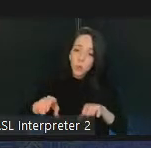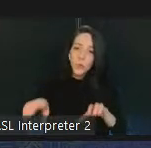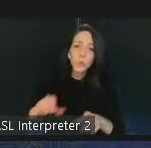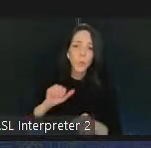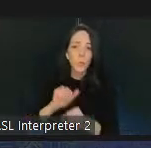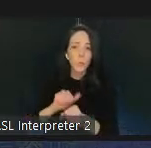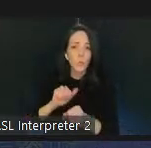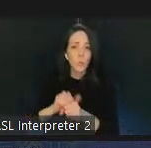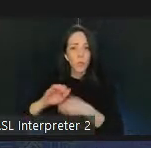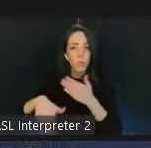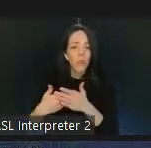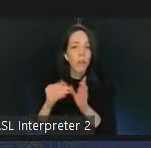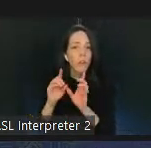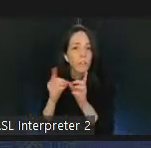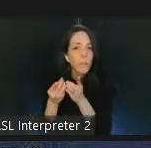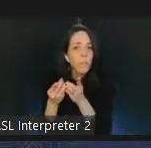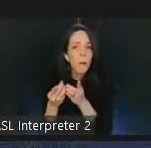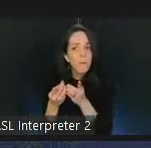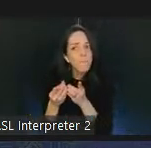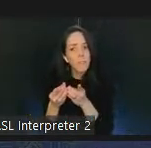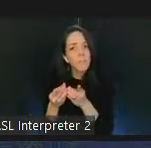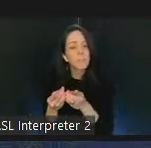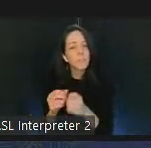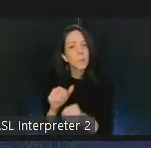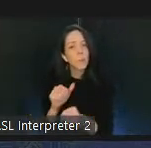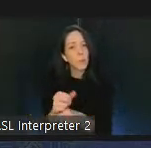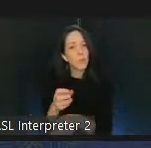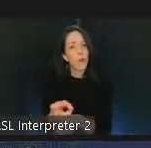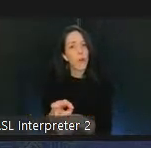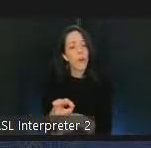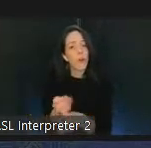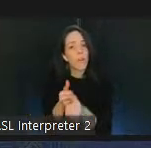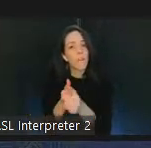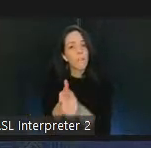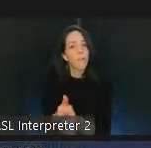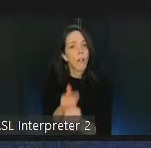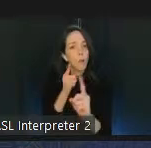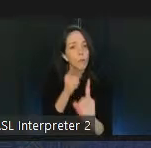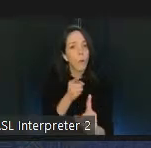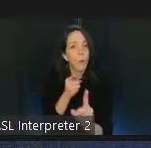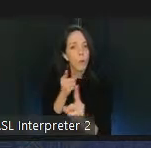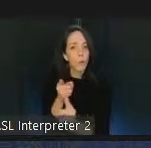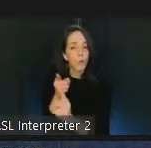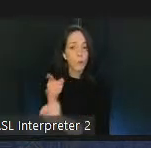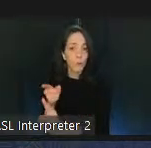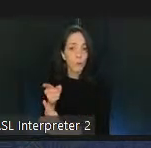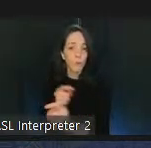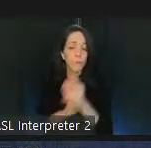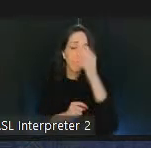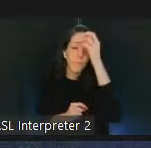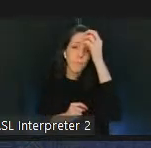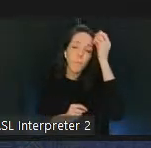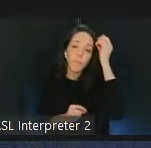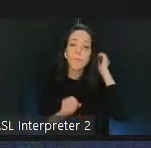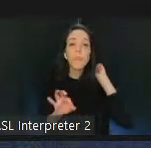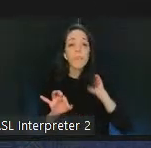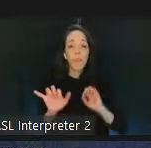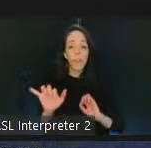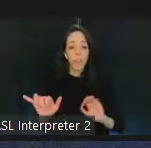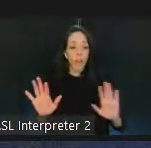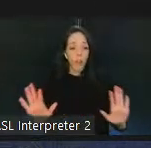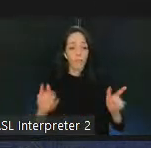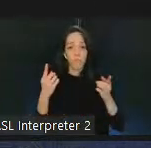that align with those strategic goals. If that is accomplished,